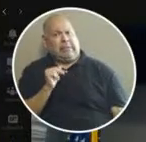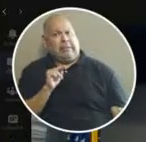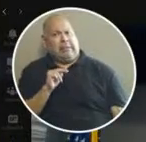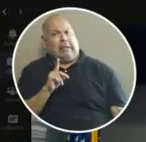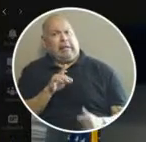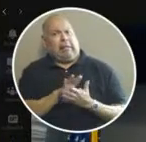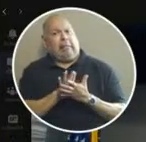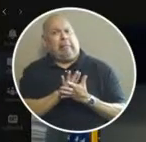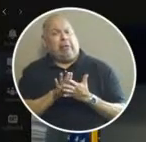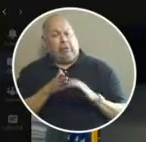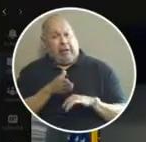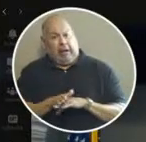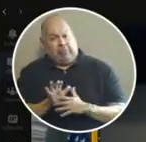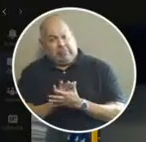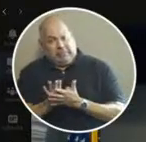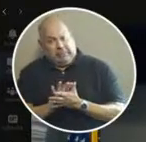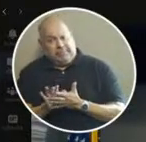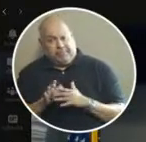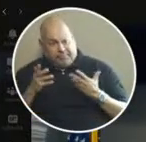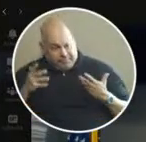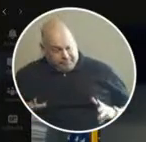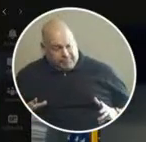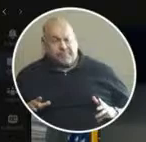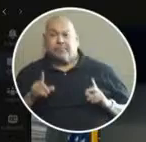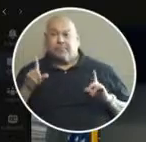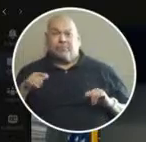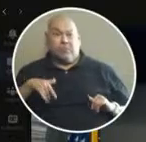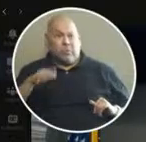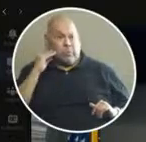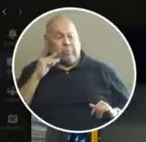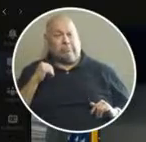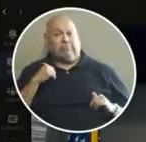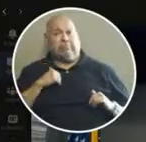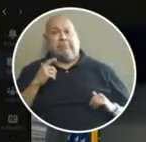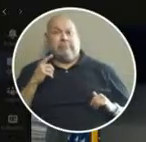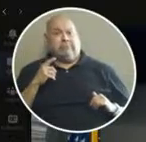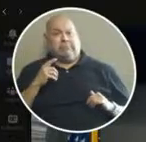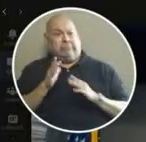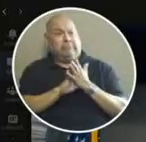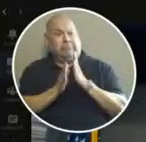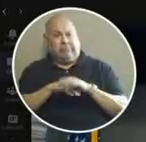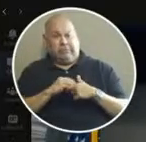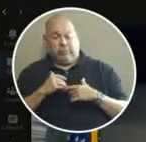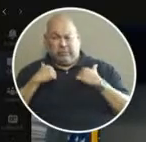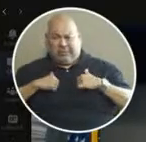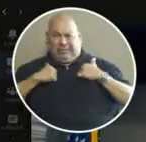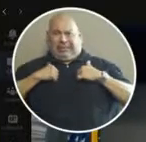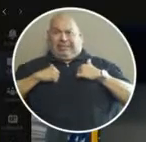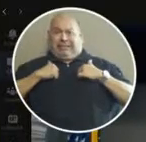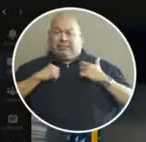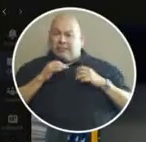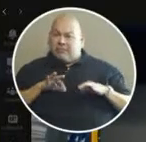after the practice. And as soon as you're done with that practice, go home. You can wash your hands or take a shower.